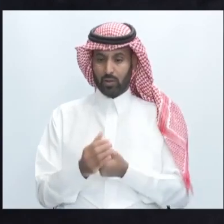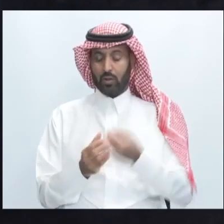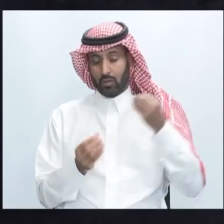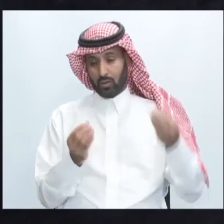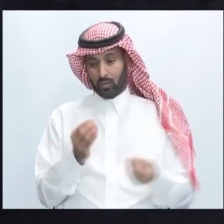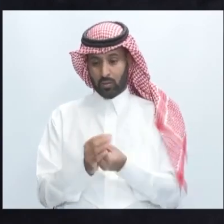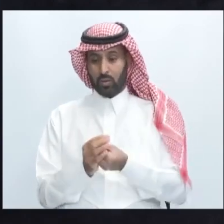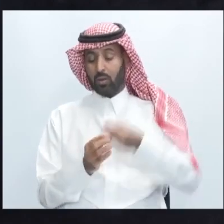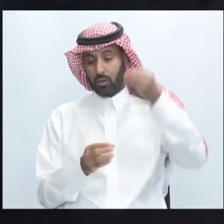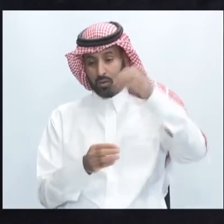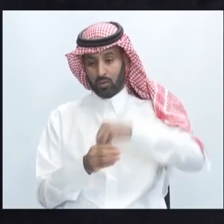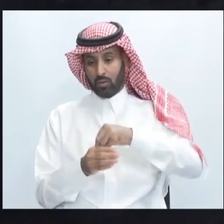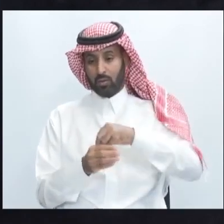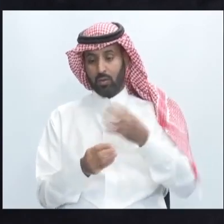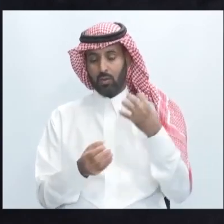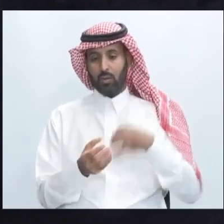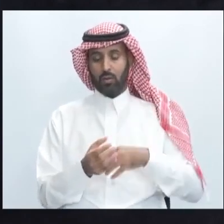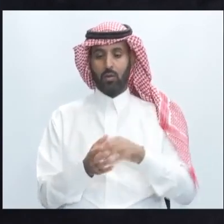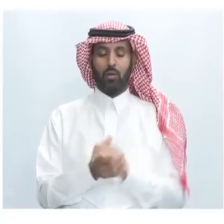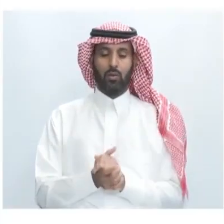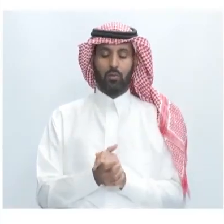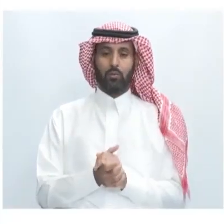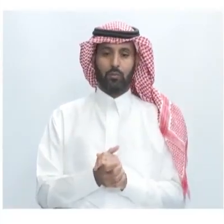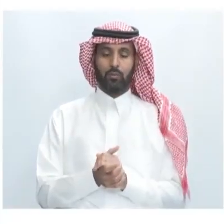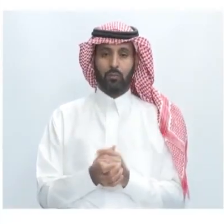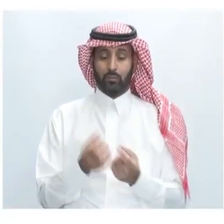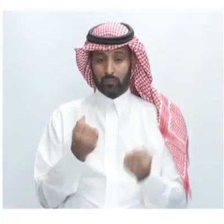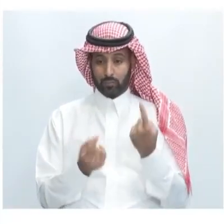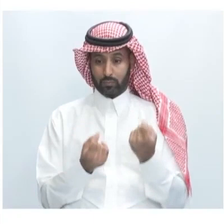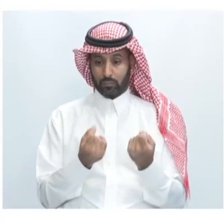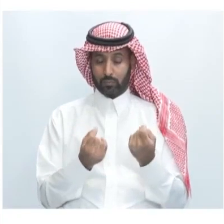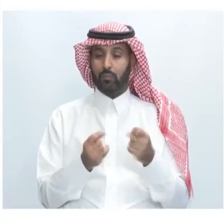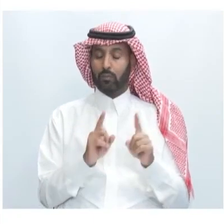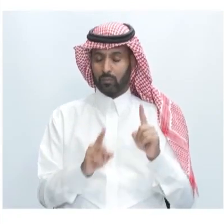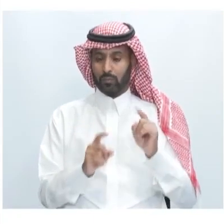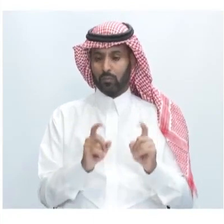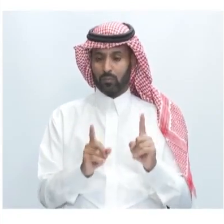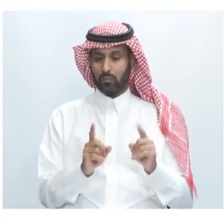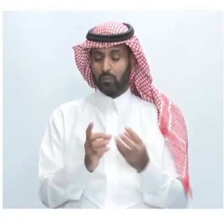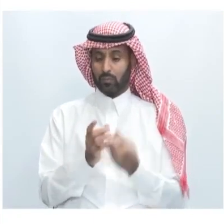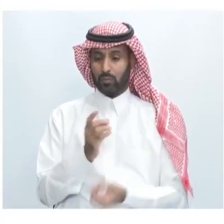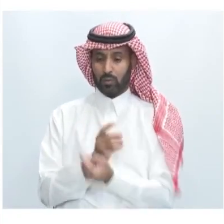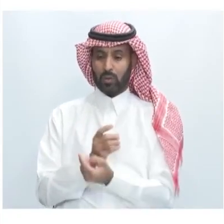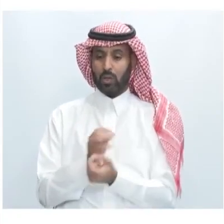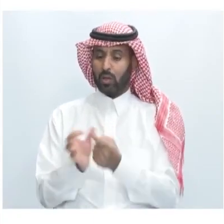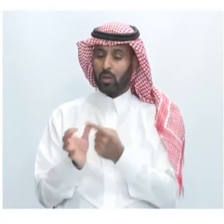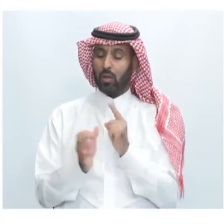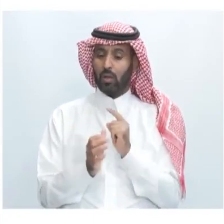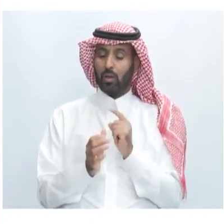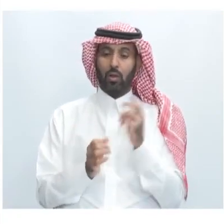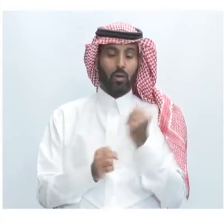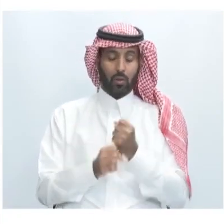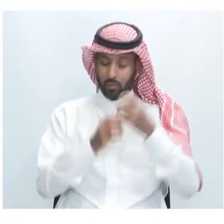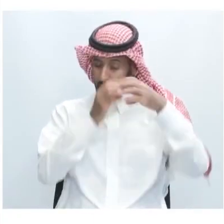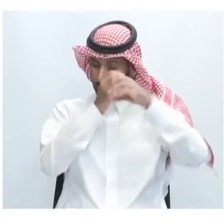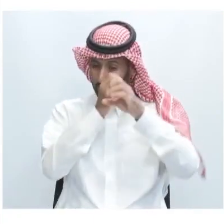to download something from the internet. The next question here, what is someone doing with the